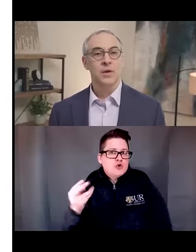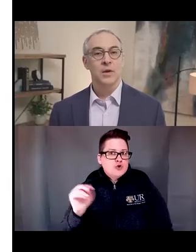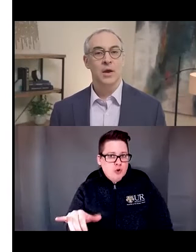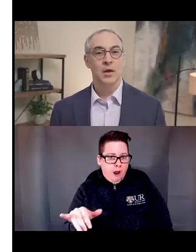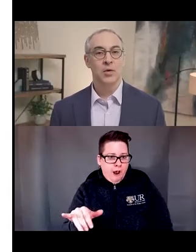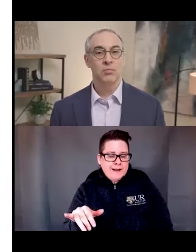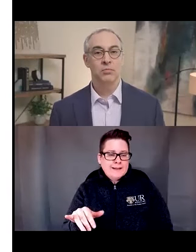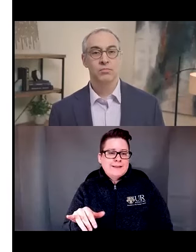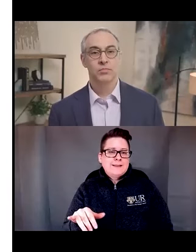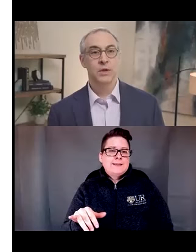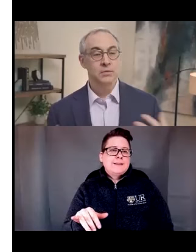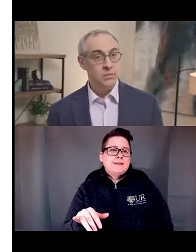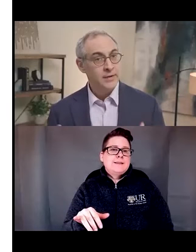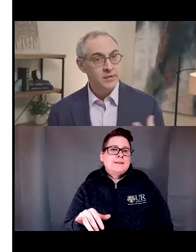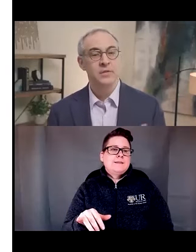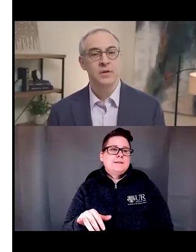to